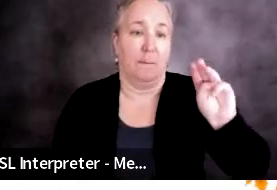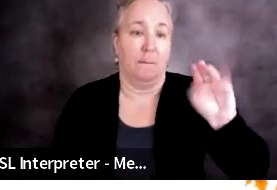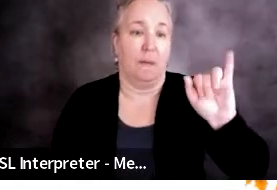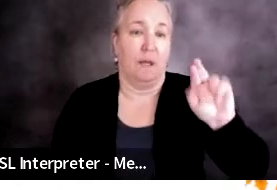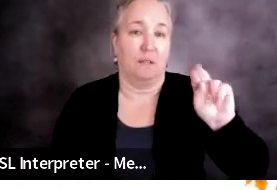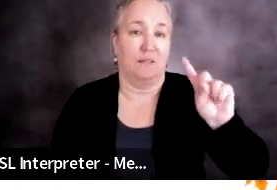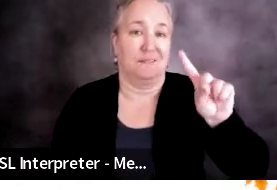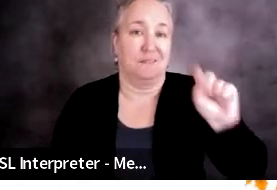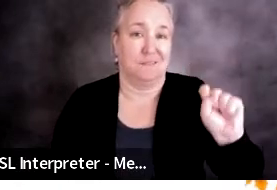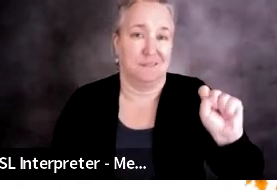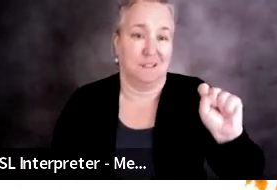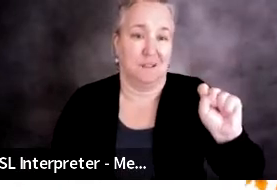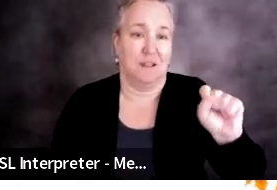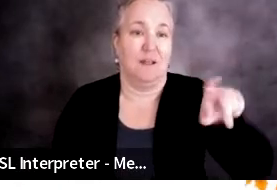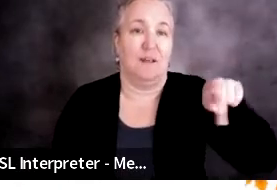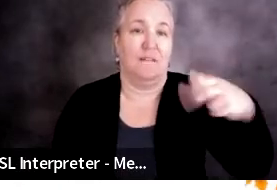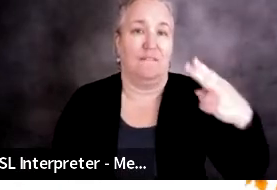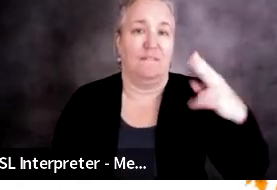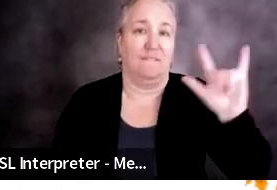healthymindsphilly.org.